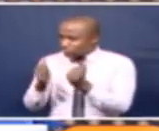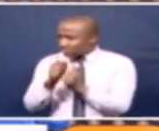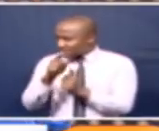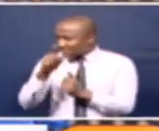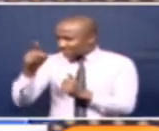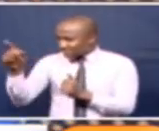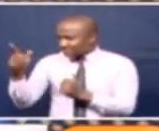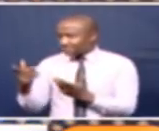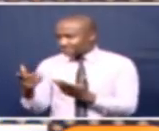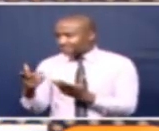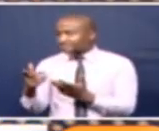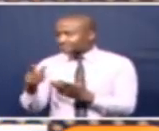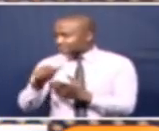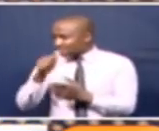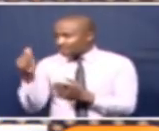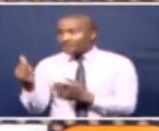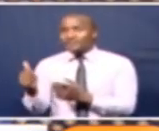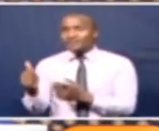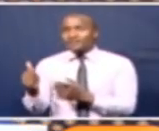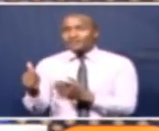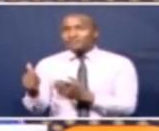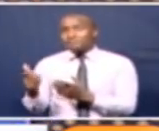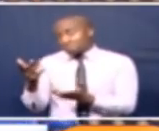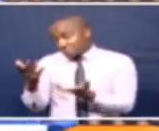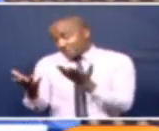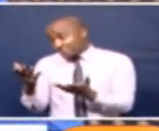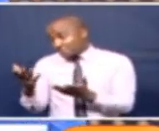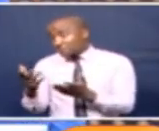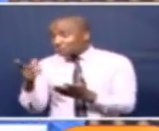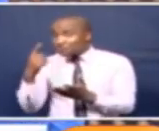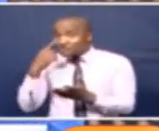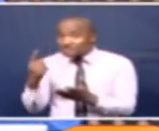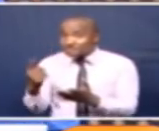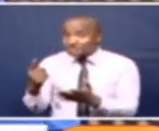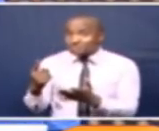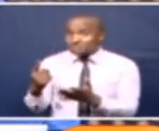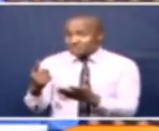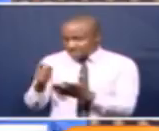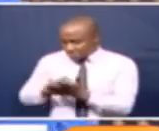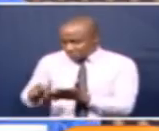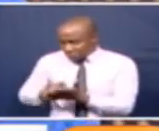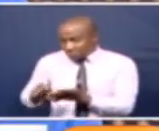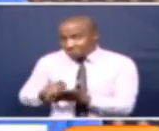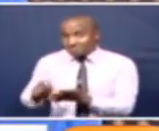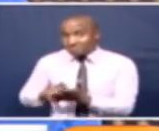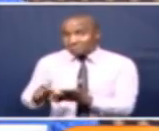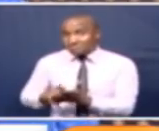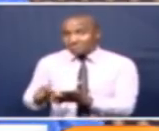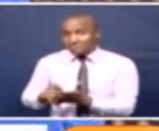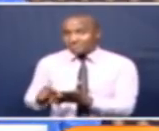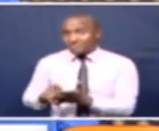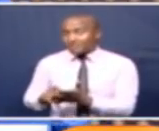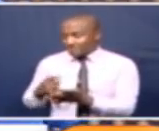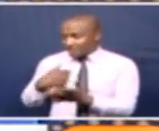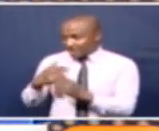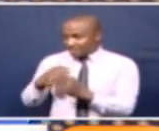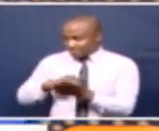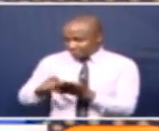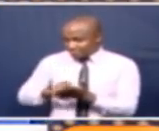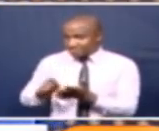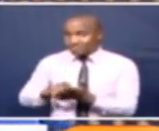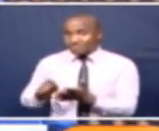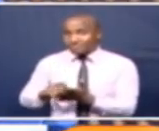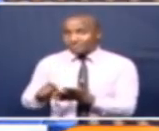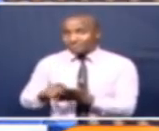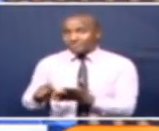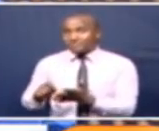those that you've actually maybe, and I may be wrong, seen resort to the Mwakenyas. Okay, we call them Mwakenya in campus.